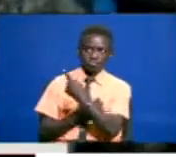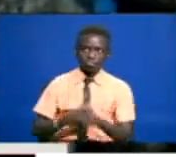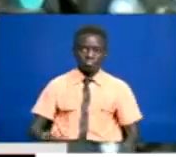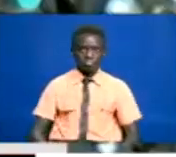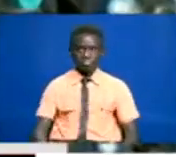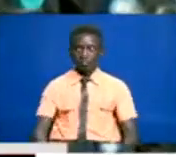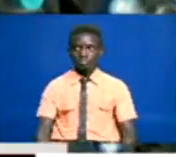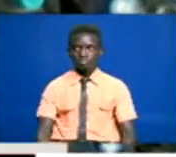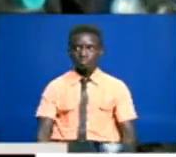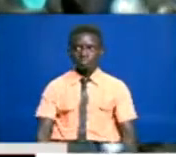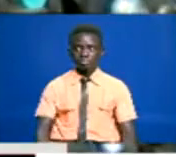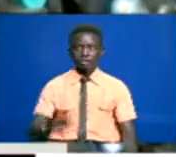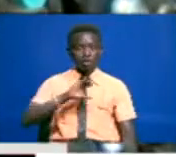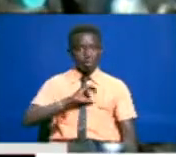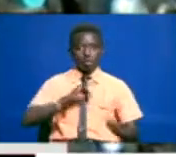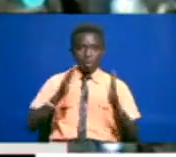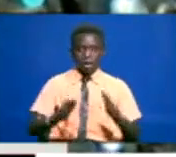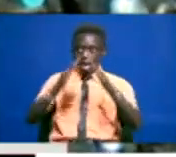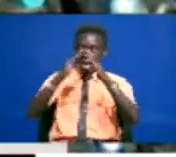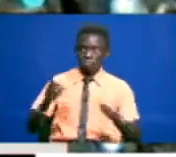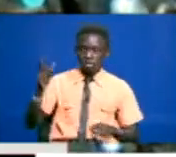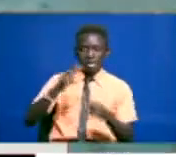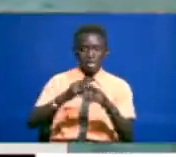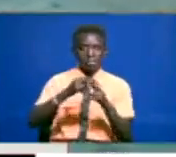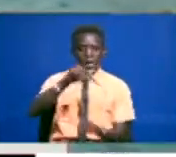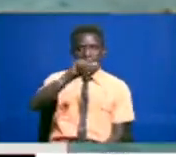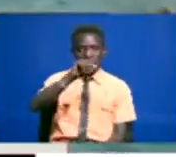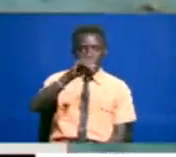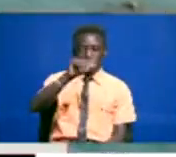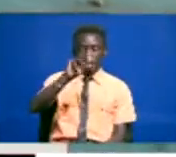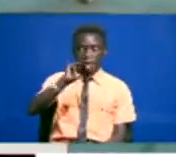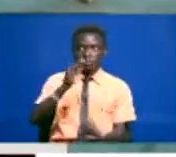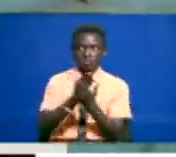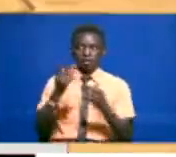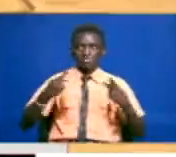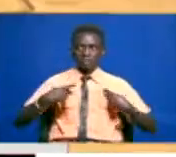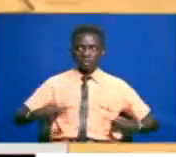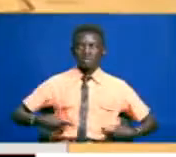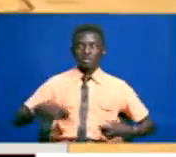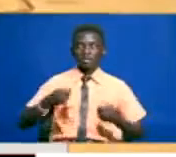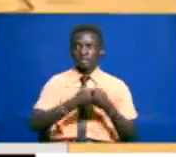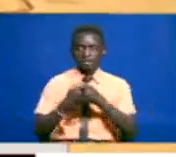The owner of this house, none other than Adam Shida, who is physically challenged and also orphaned.